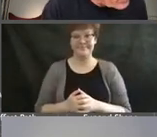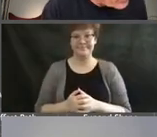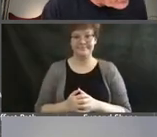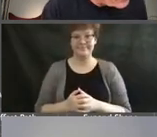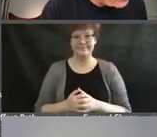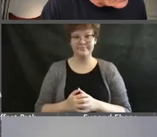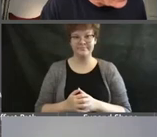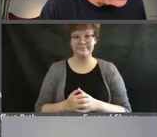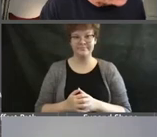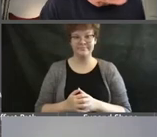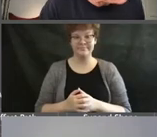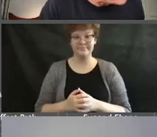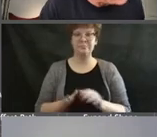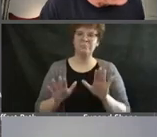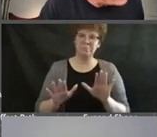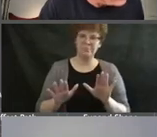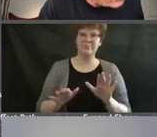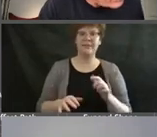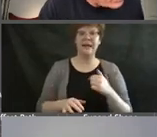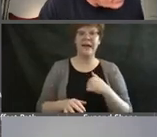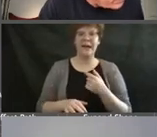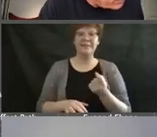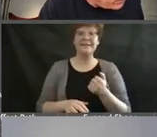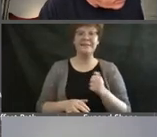Actually, you know what? I've got ahead a little bit.